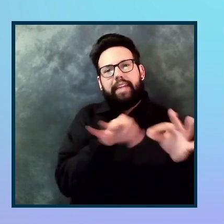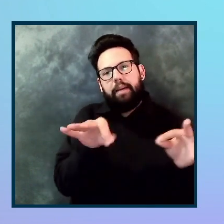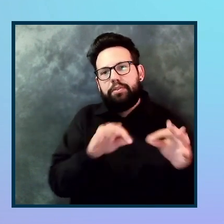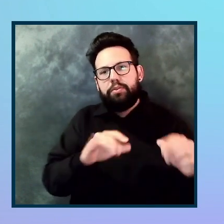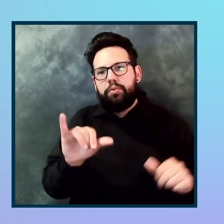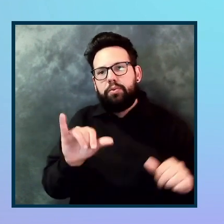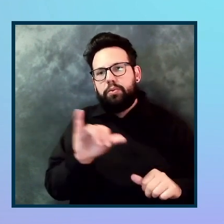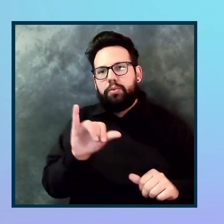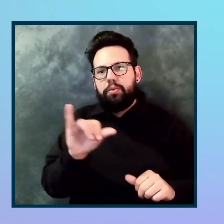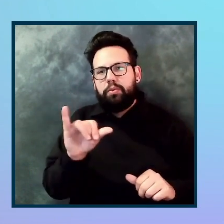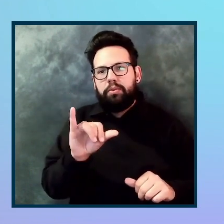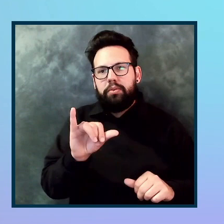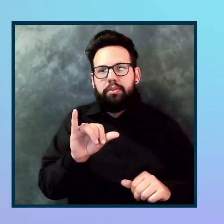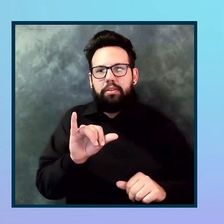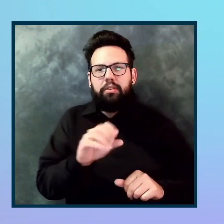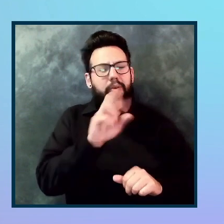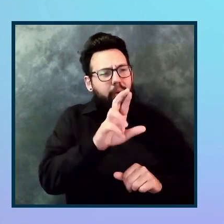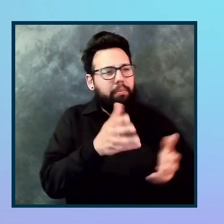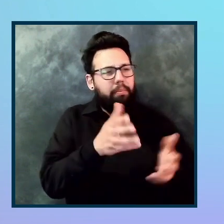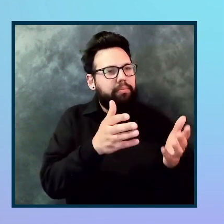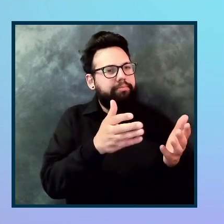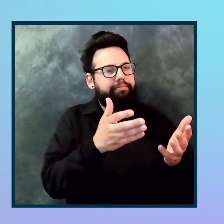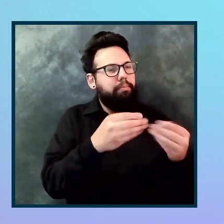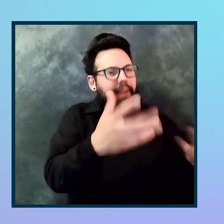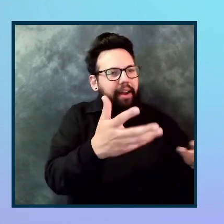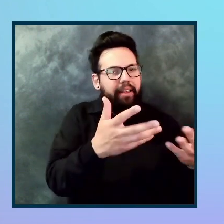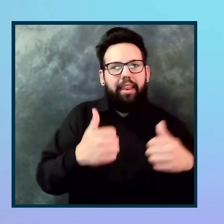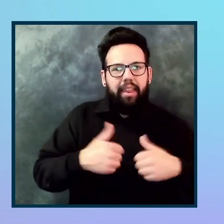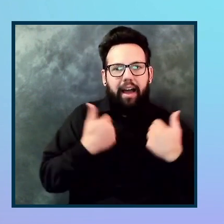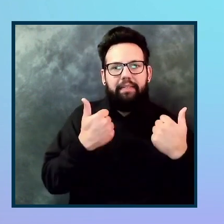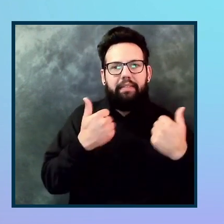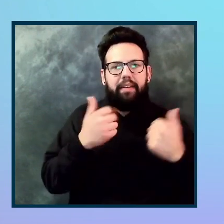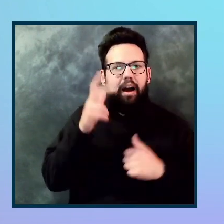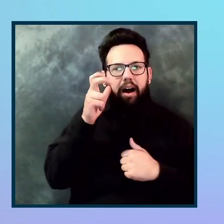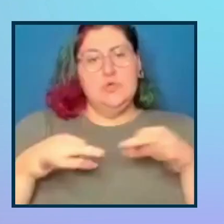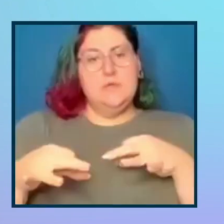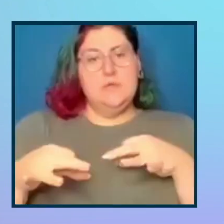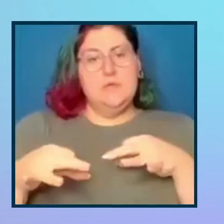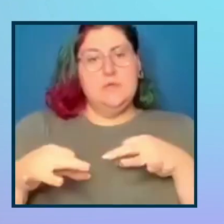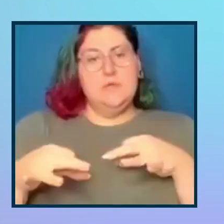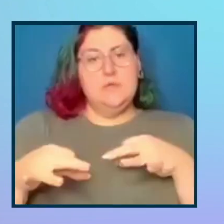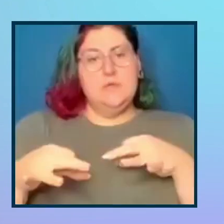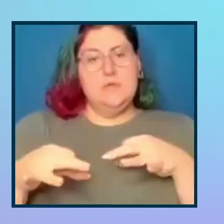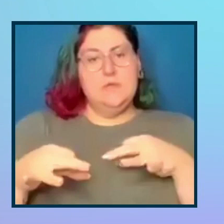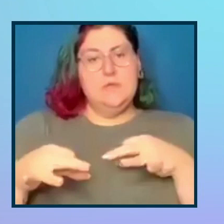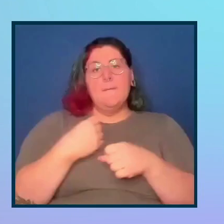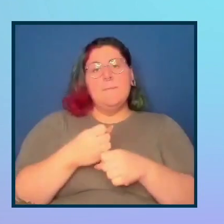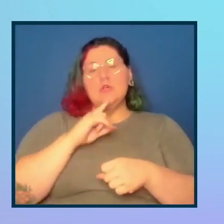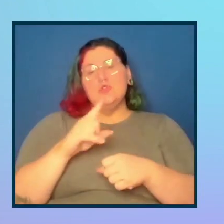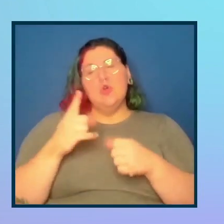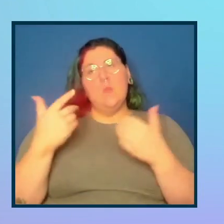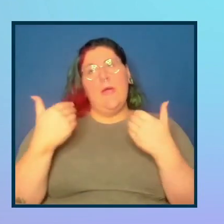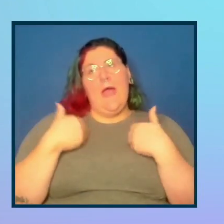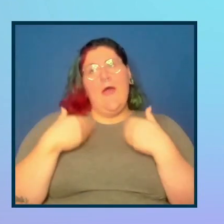to at least do a live audio description in an experience. Make sure that we have just a way to turn off some content